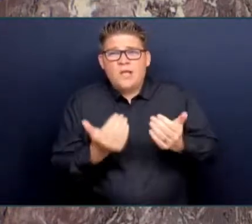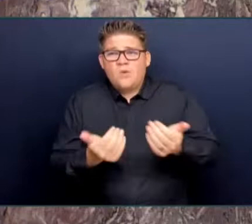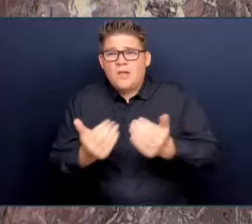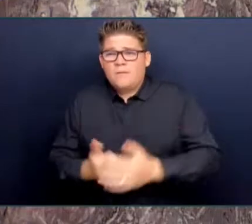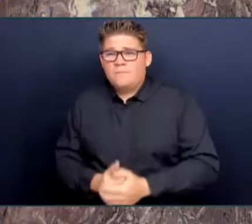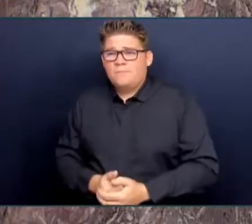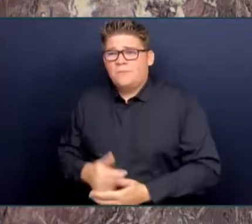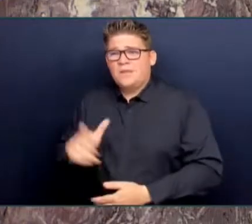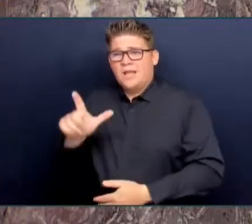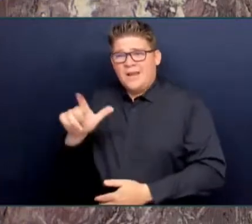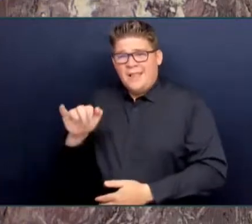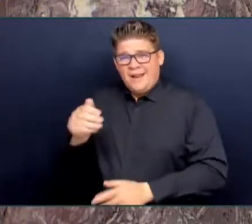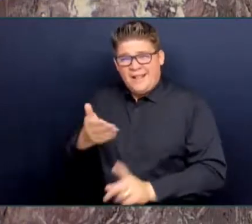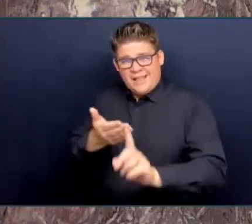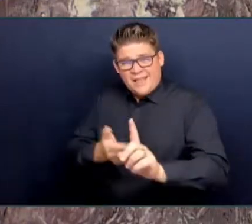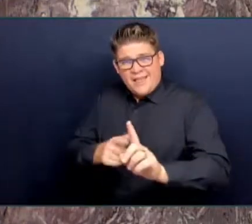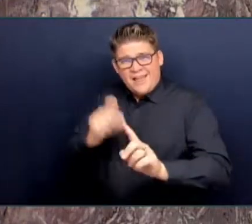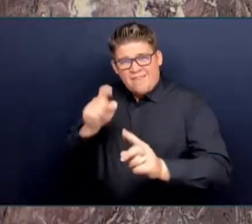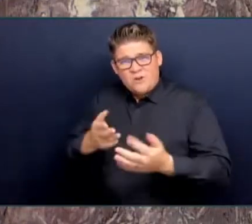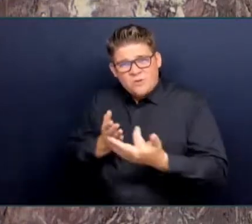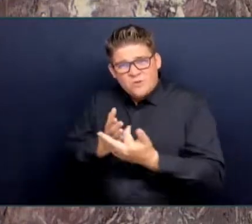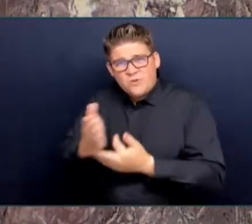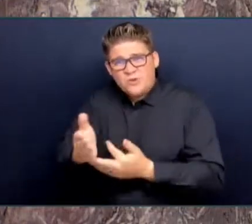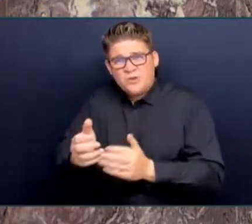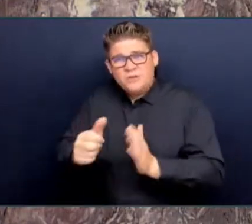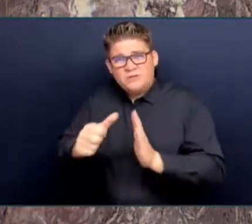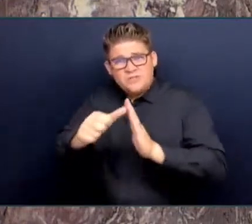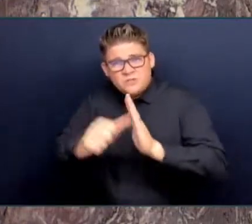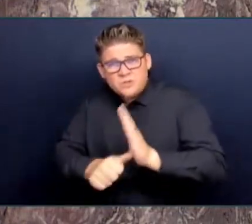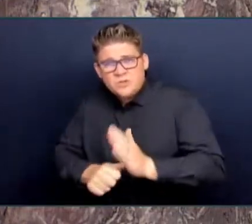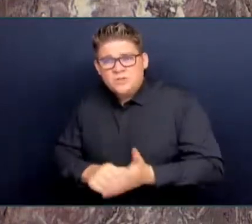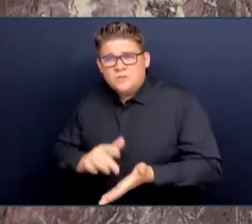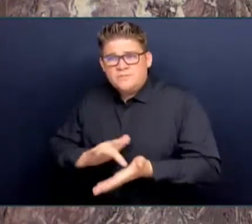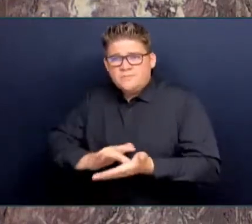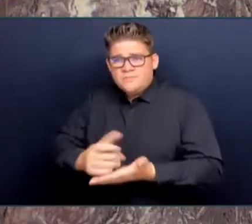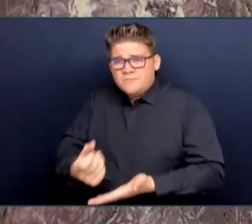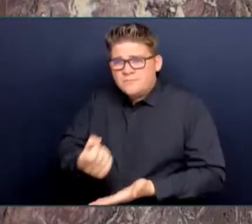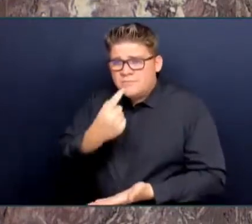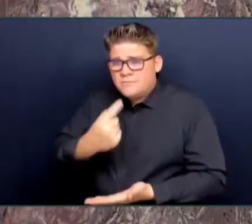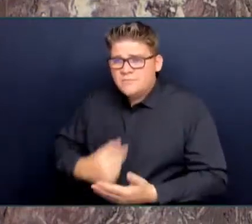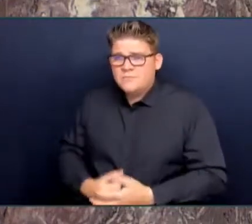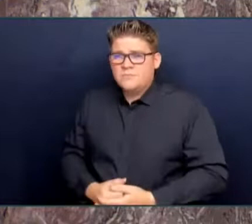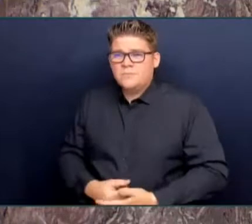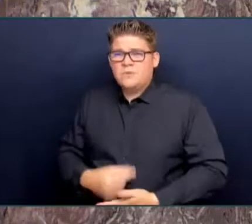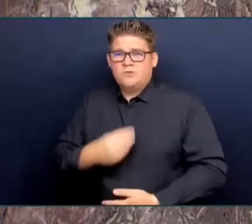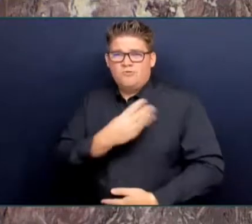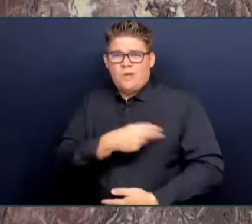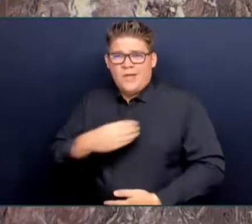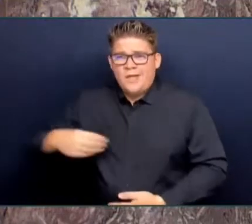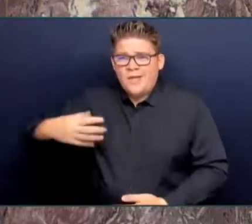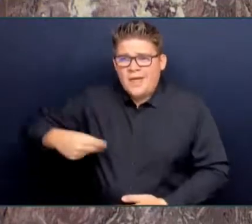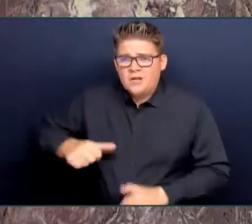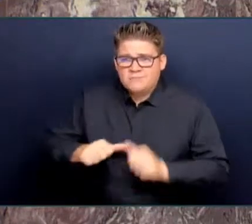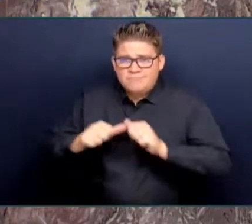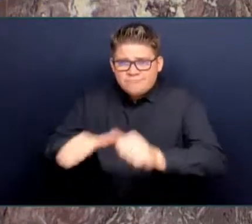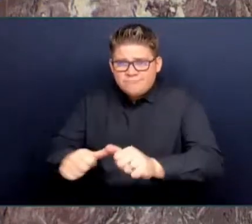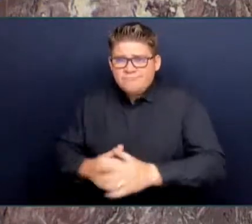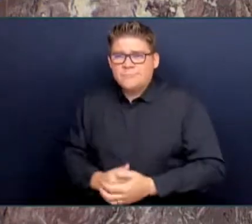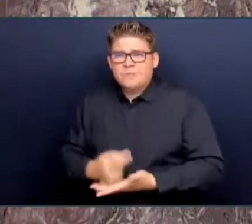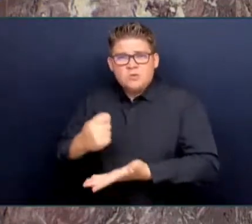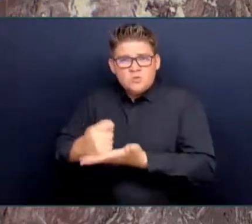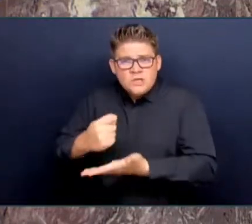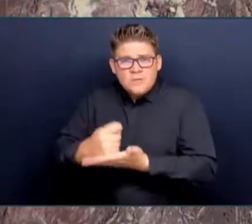work, working to help Linda, this minister has put $1.3